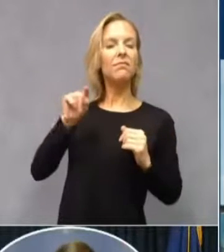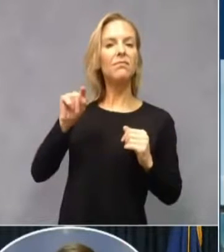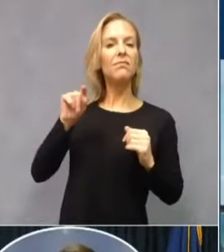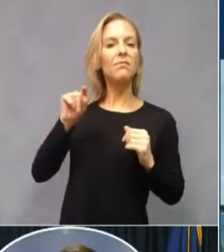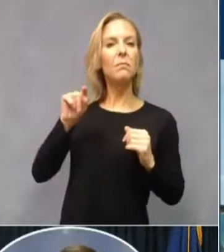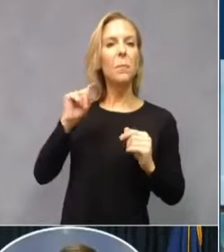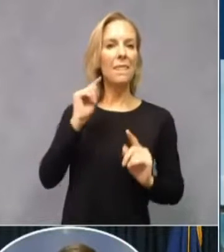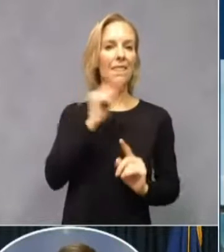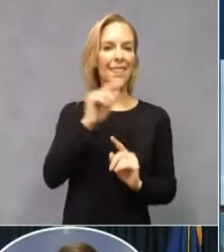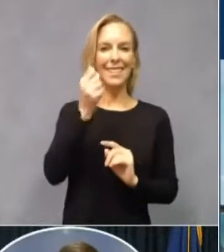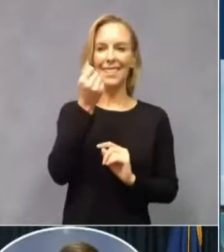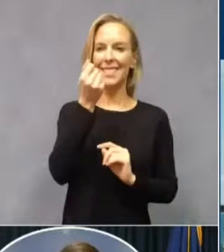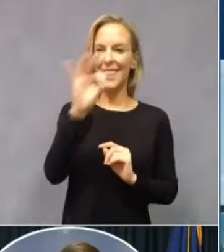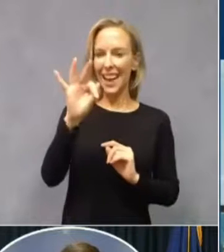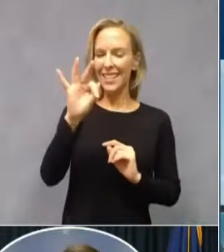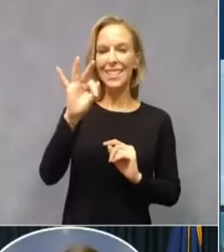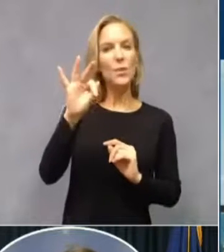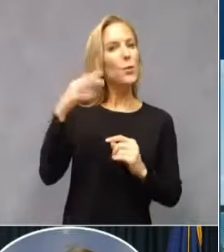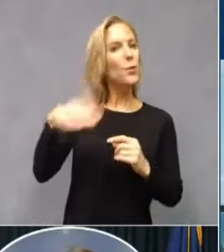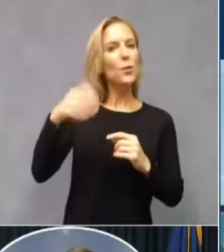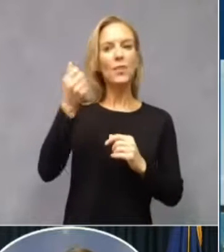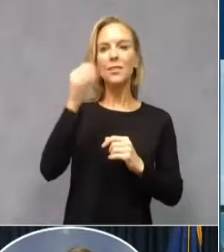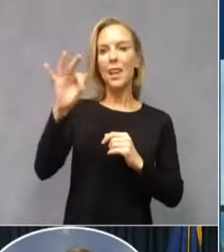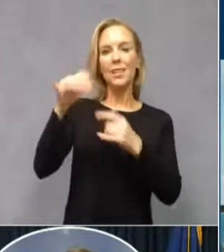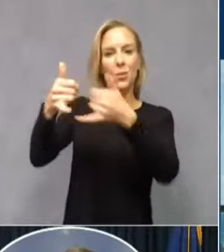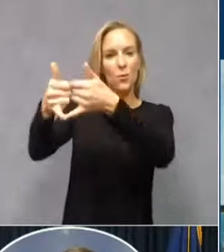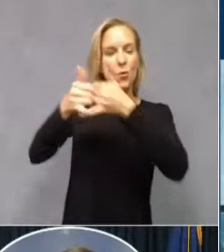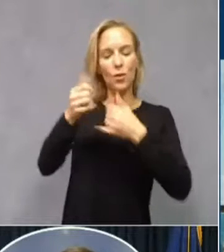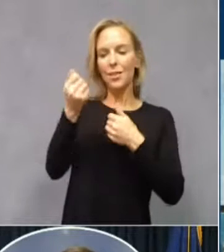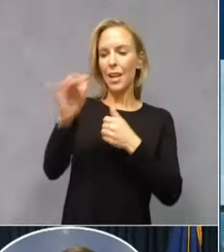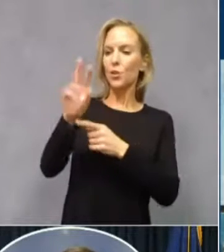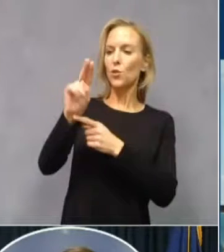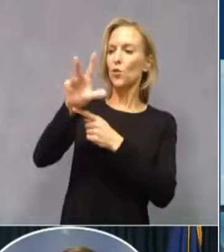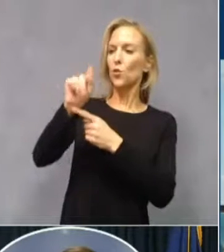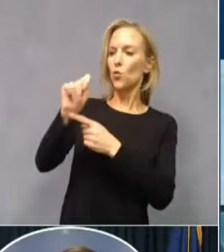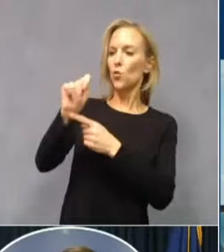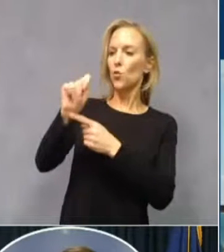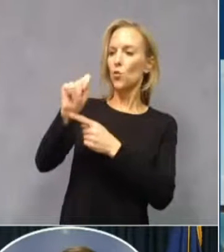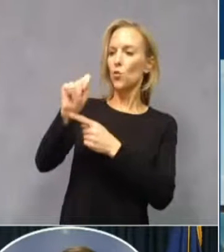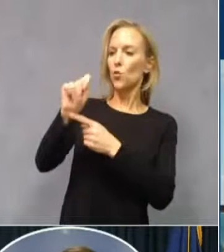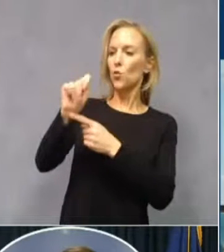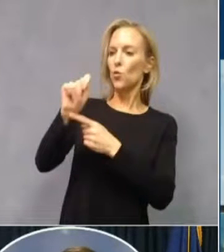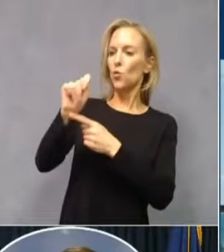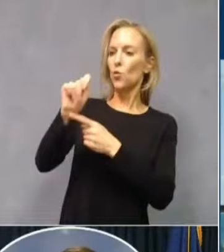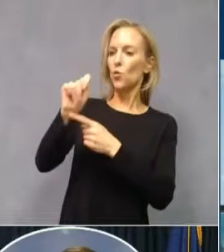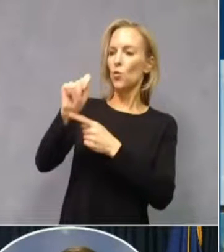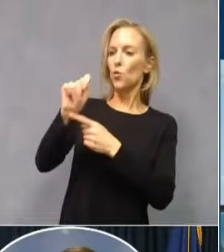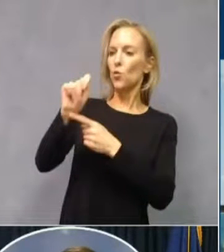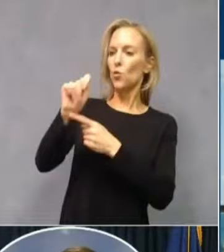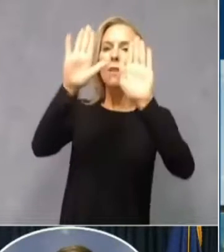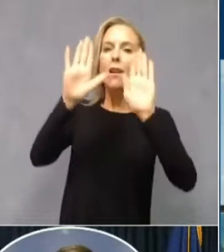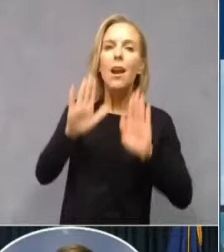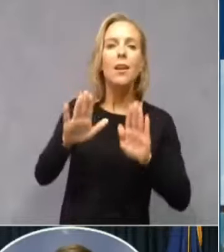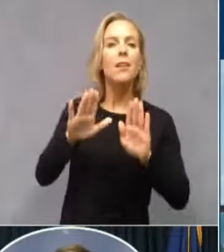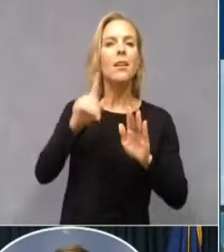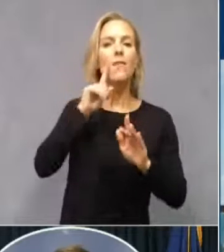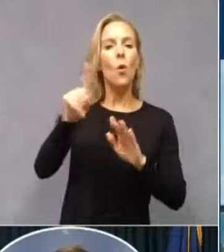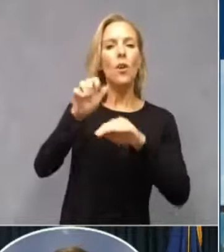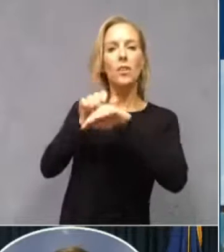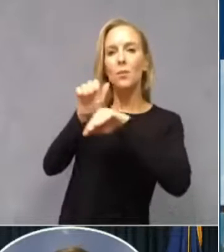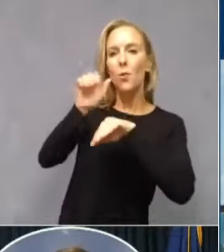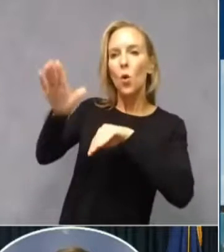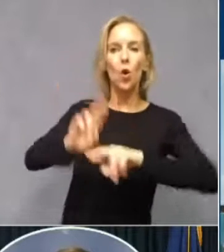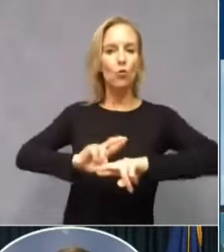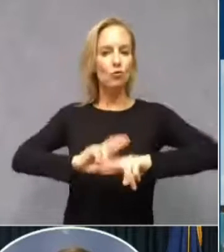Force Outstanding Unit Award. The award is bestowed for excellence in mission performance, deployments, readiness,